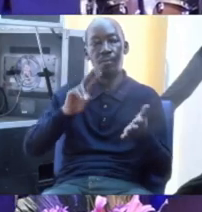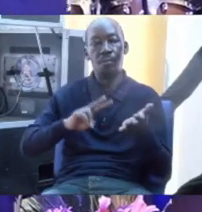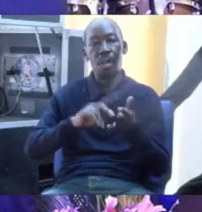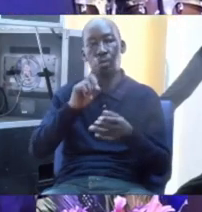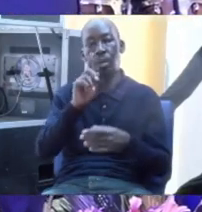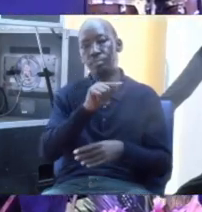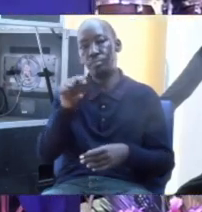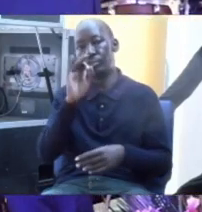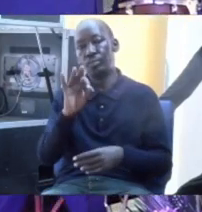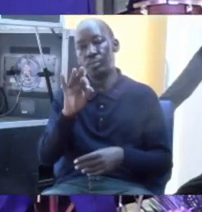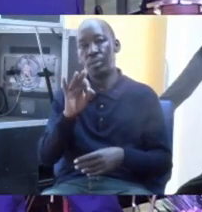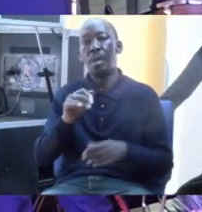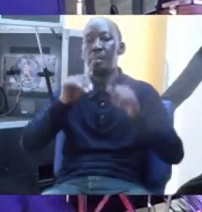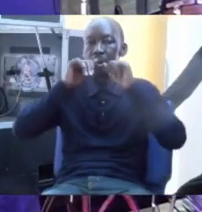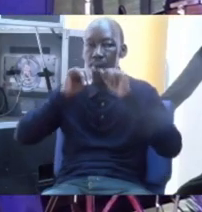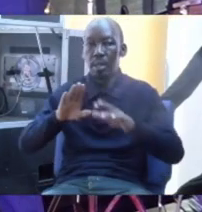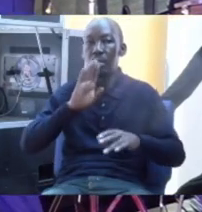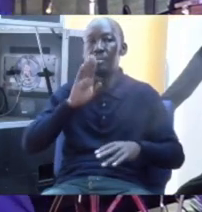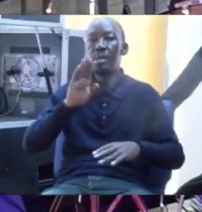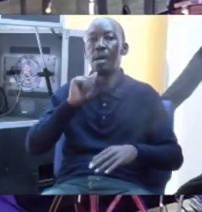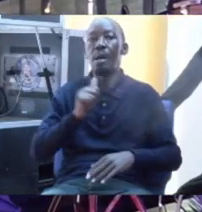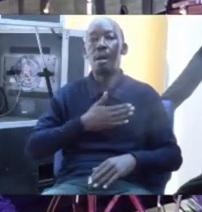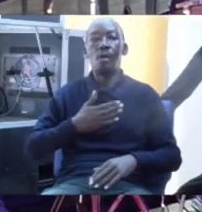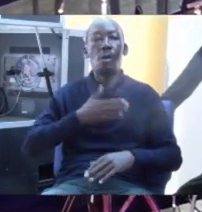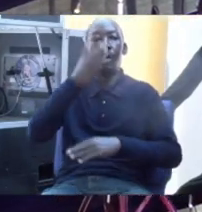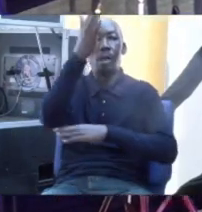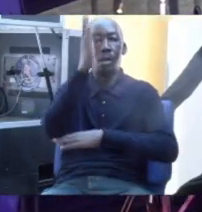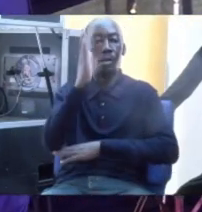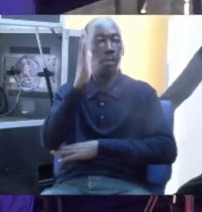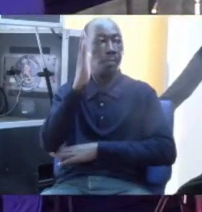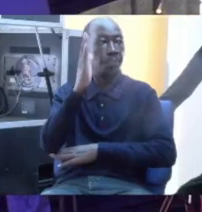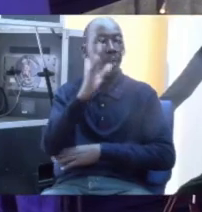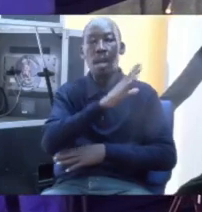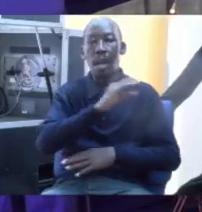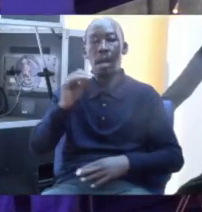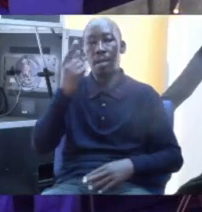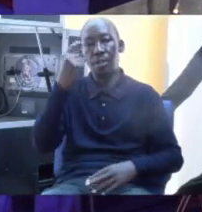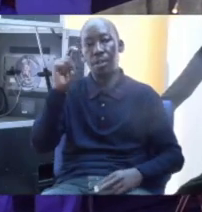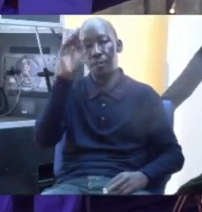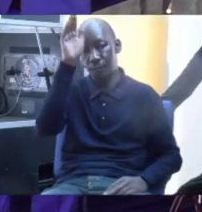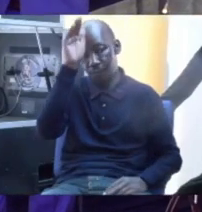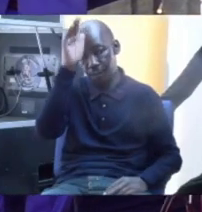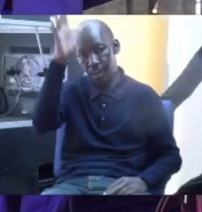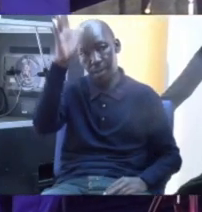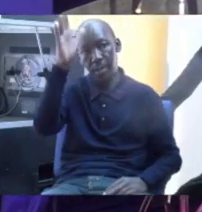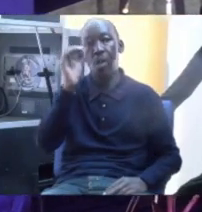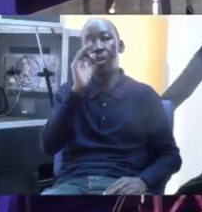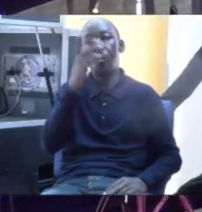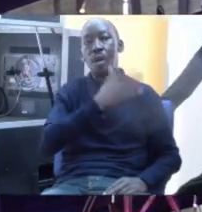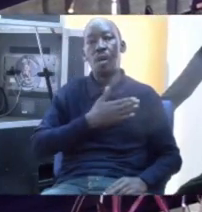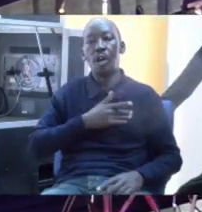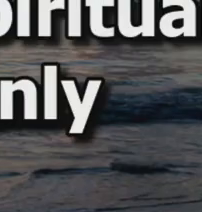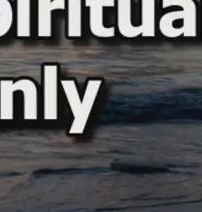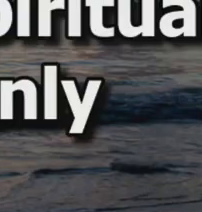3. Blessed be our God. Abarikiwe Mungu wetu. And the Father. Na yeye Baba. Of our Lord Jesus Christ.